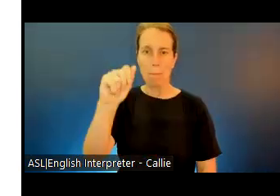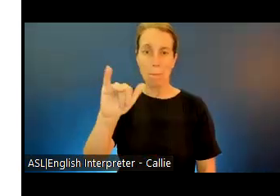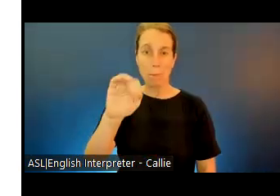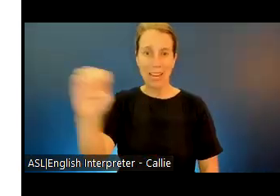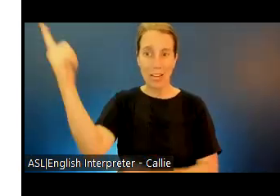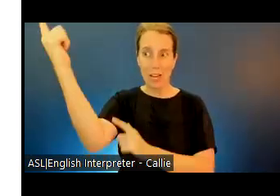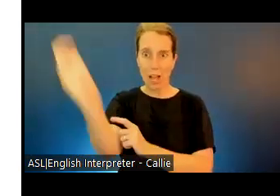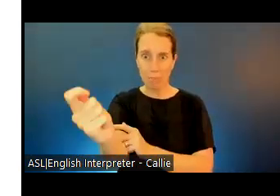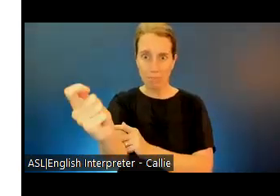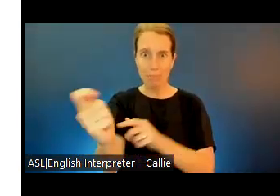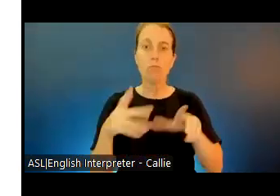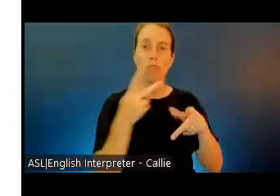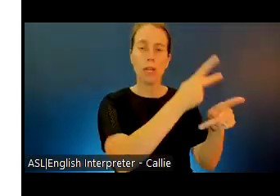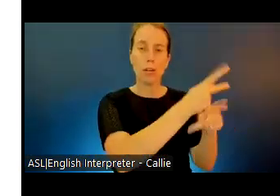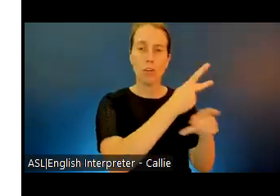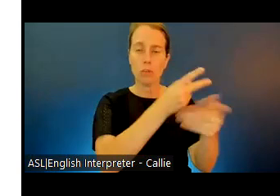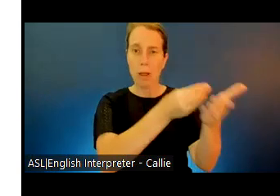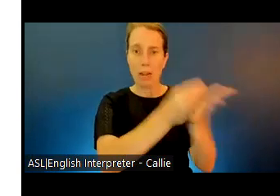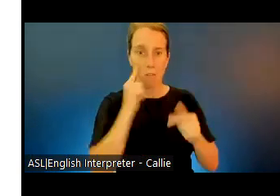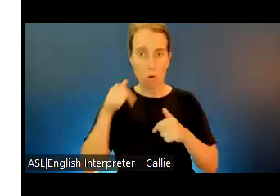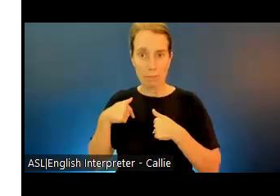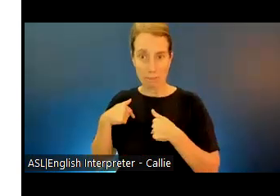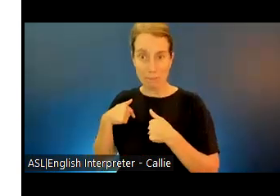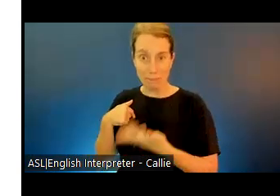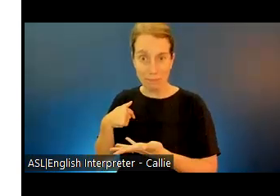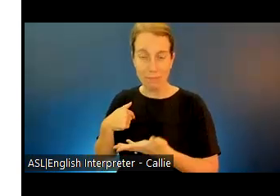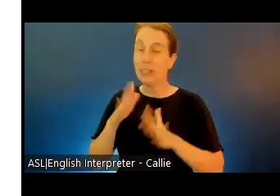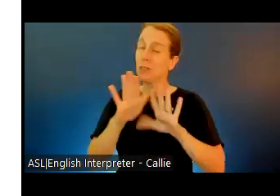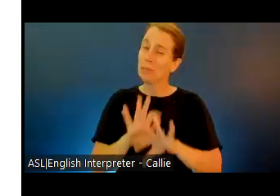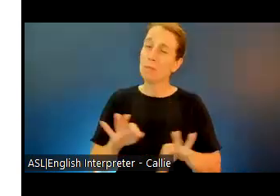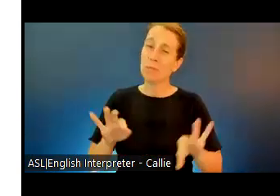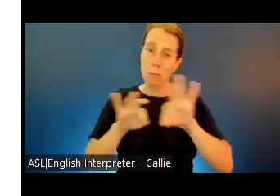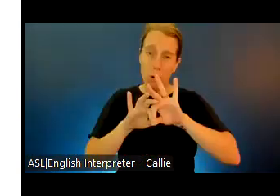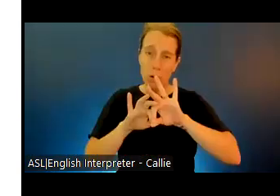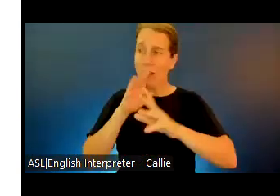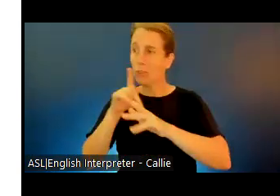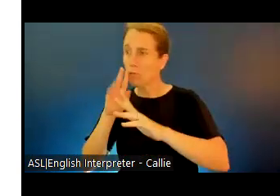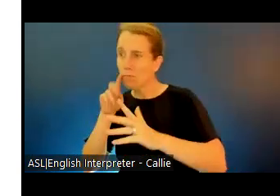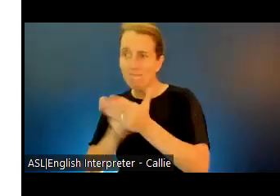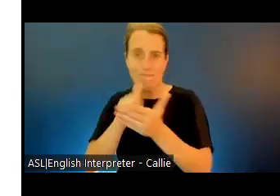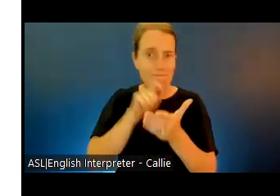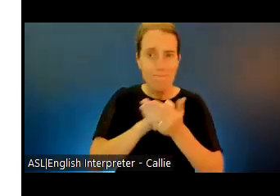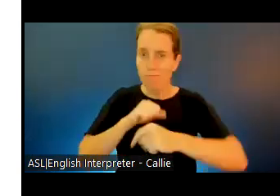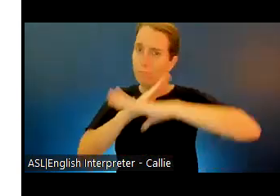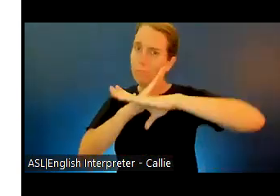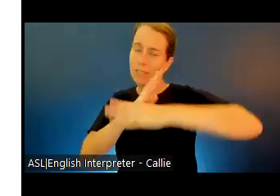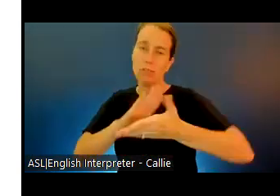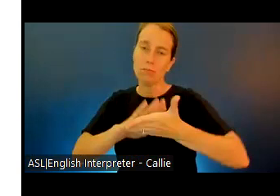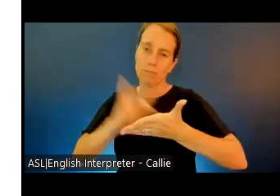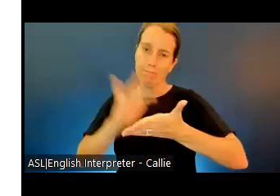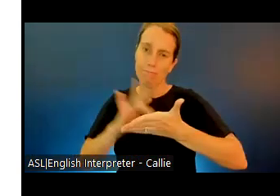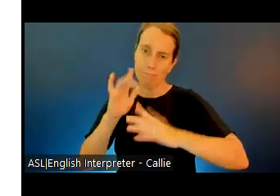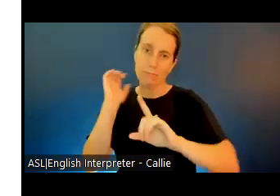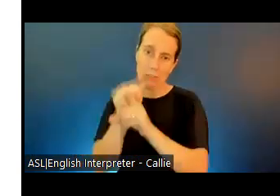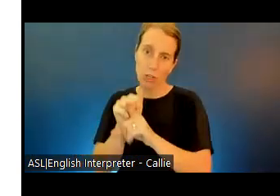very important to make sure that we can prevent as much as possible frauds and scams as they occur. Protections, as both of us have